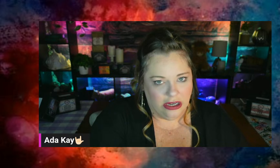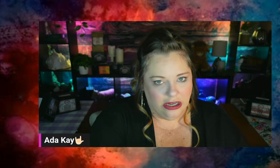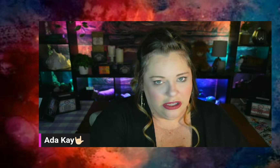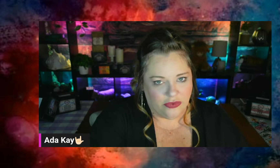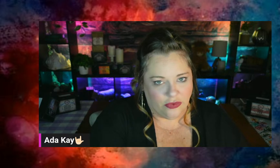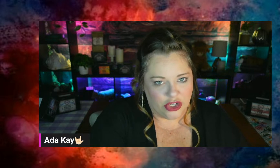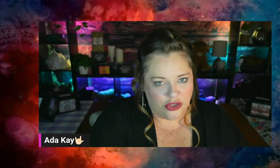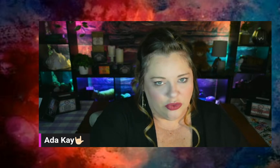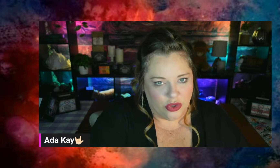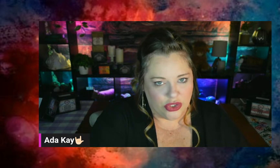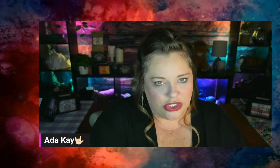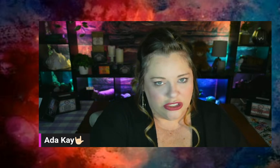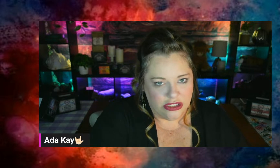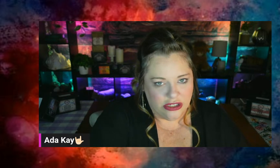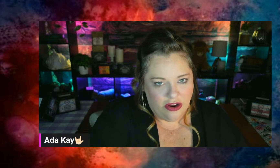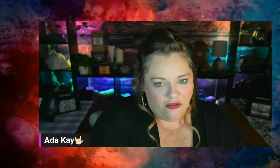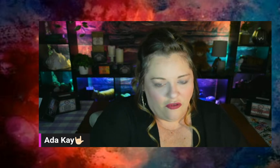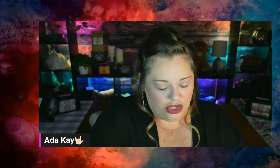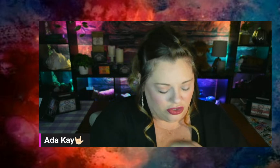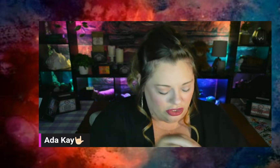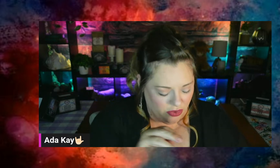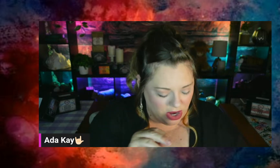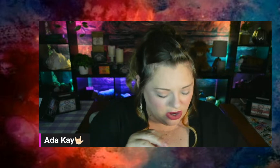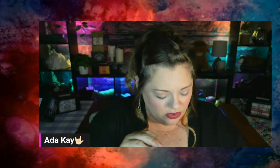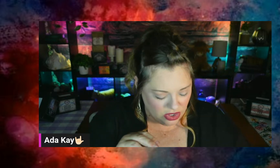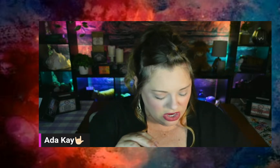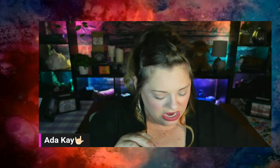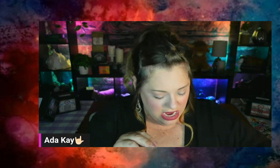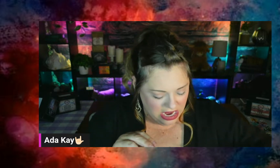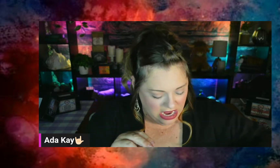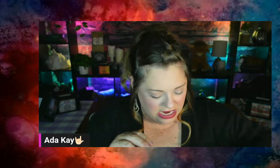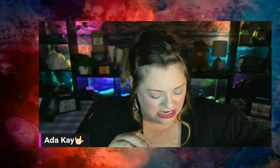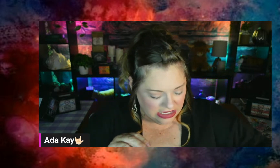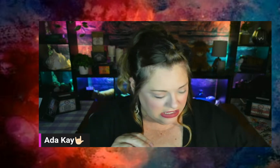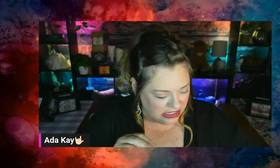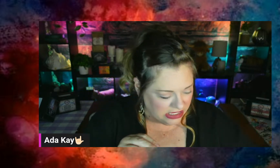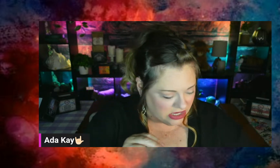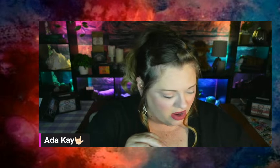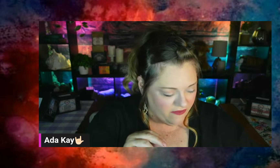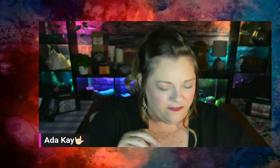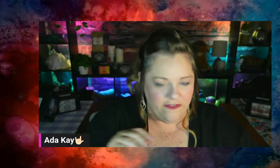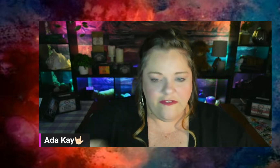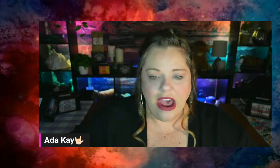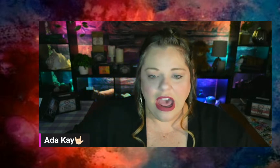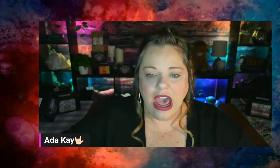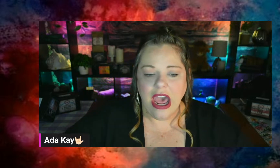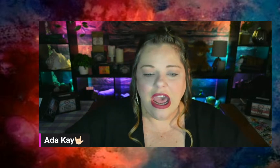why? It's freshly roasted, freshly ground, and it is